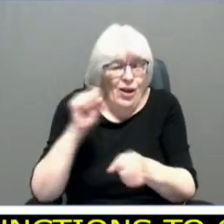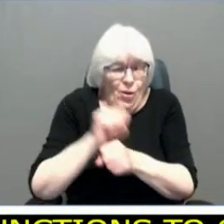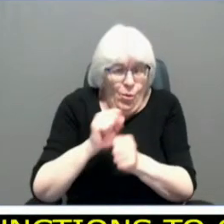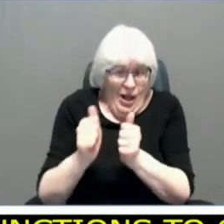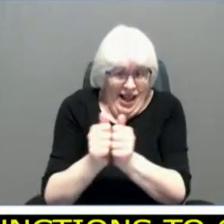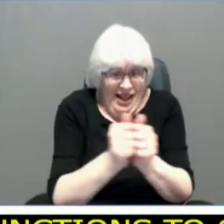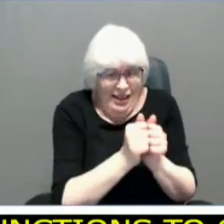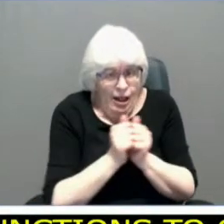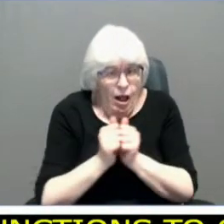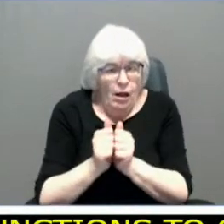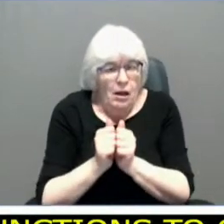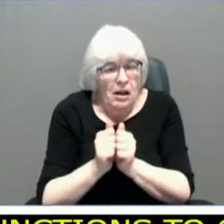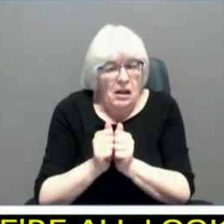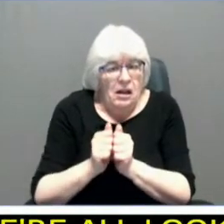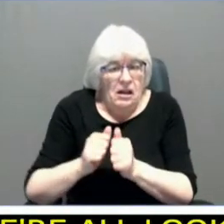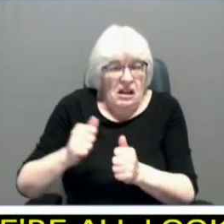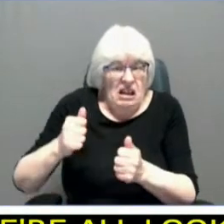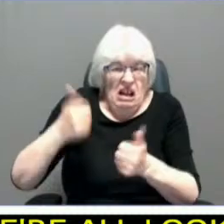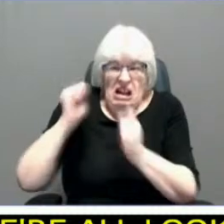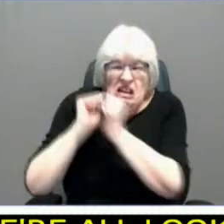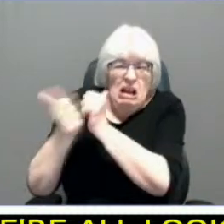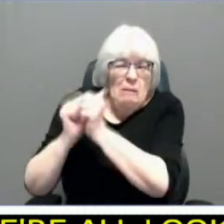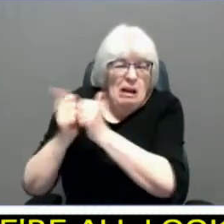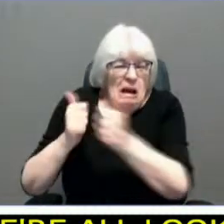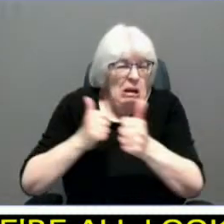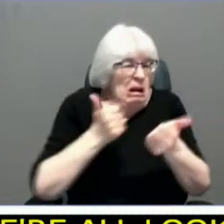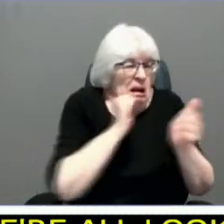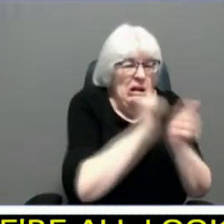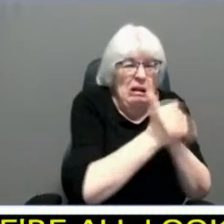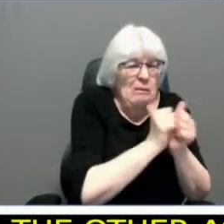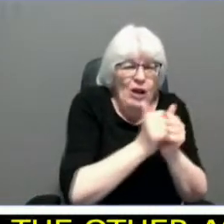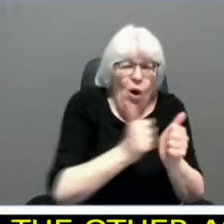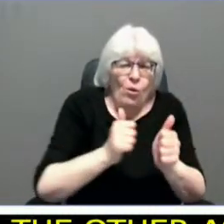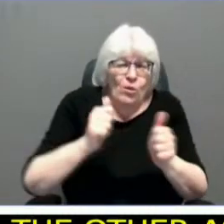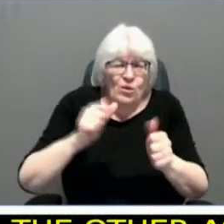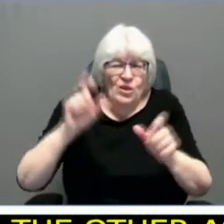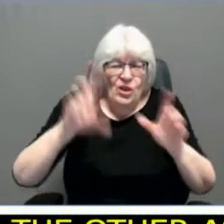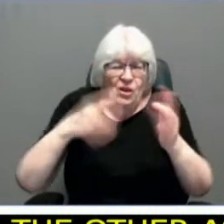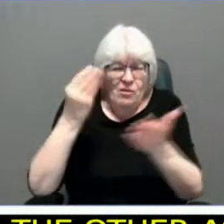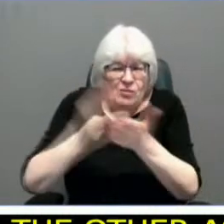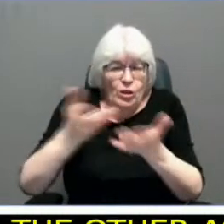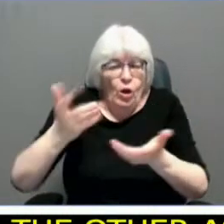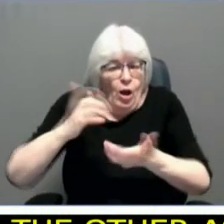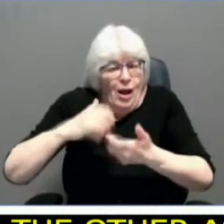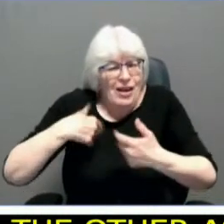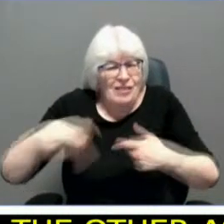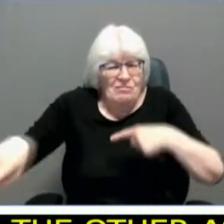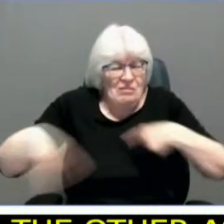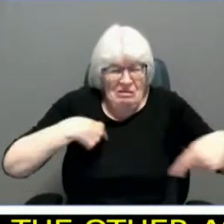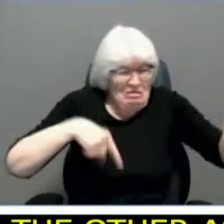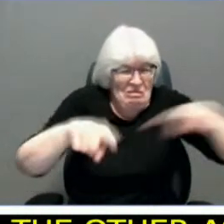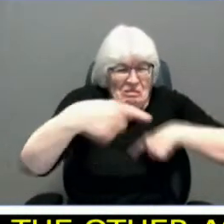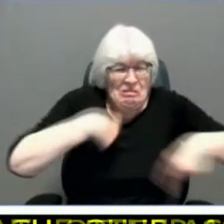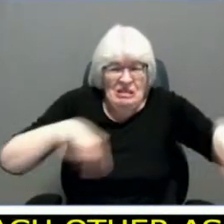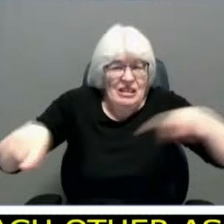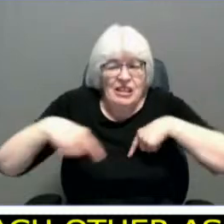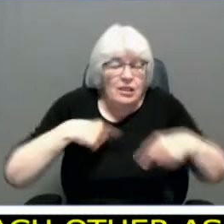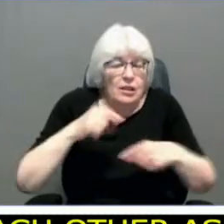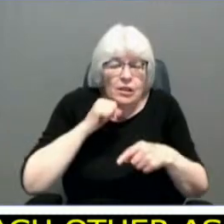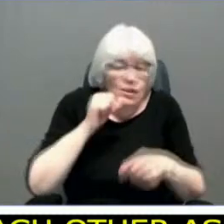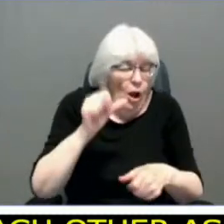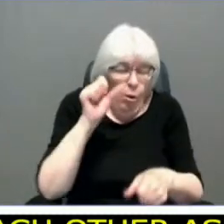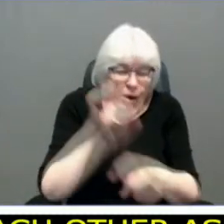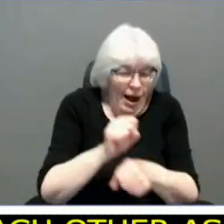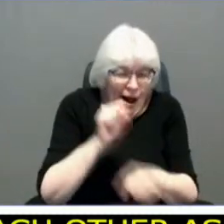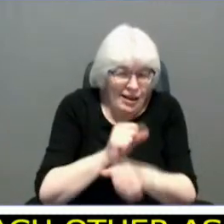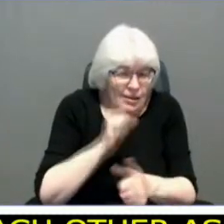provinces. Because competing with resources and moving around is not going to be helpful for all of us. And we need our medical